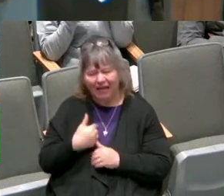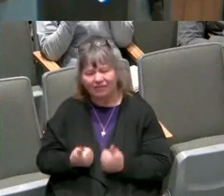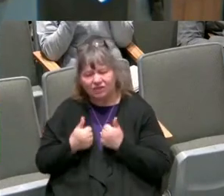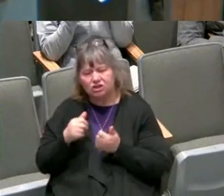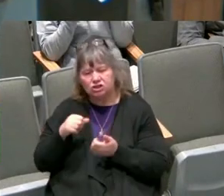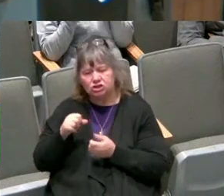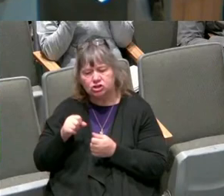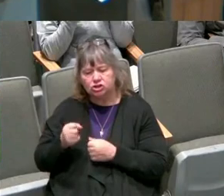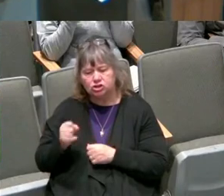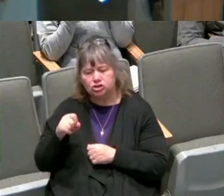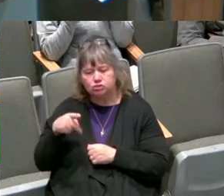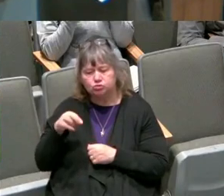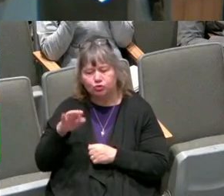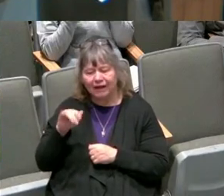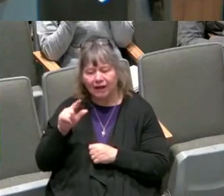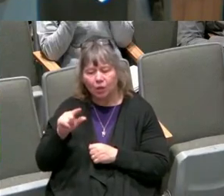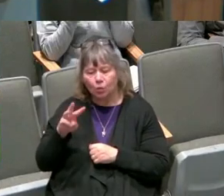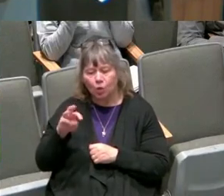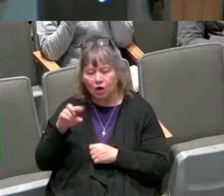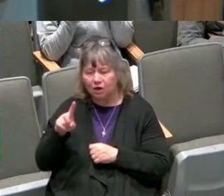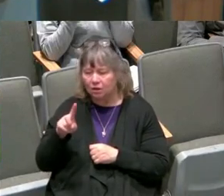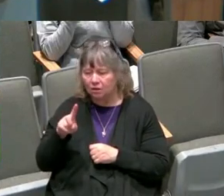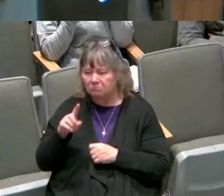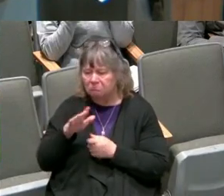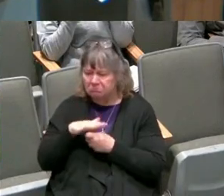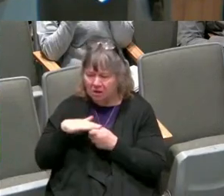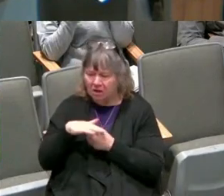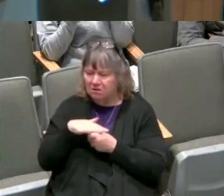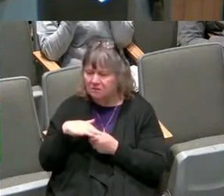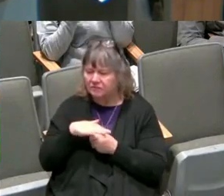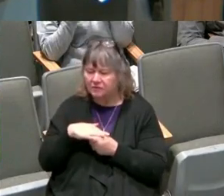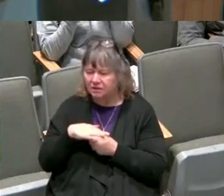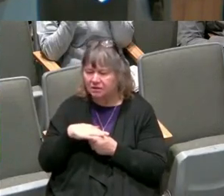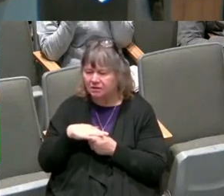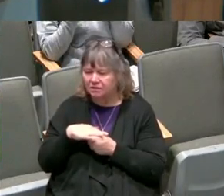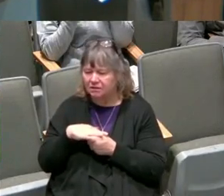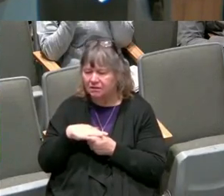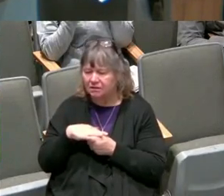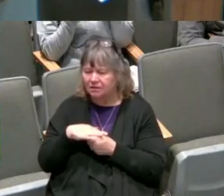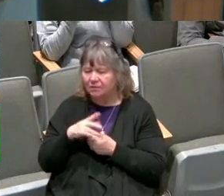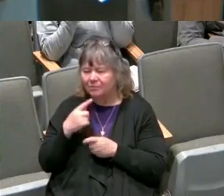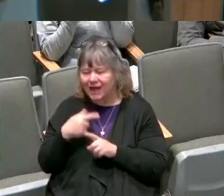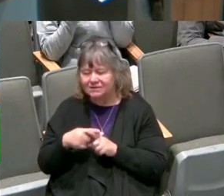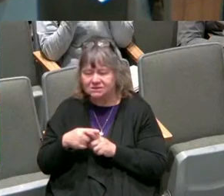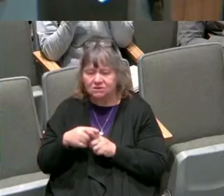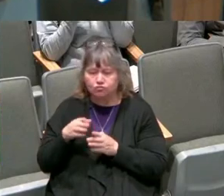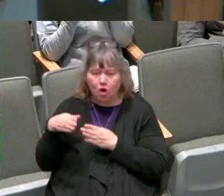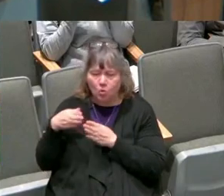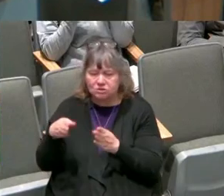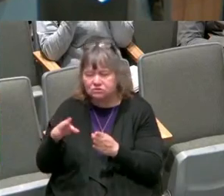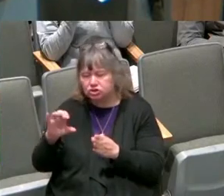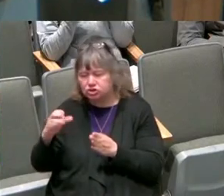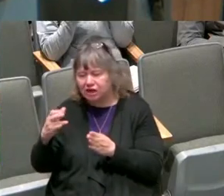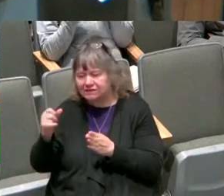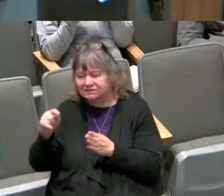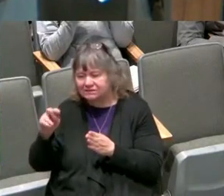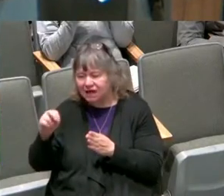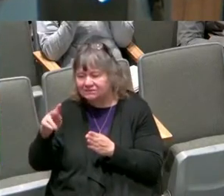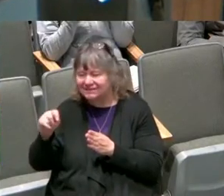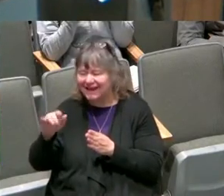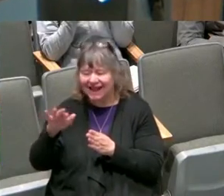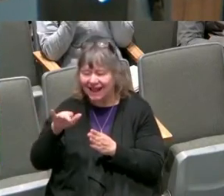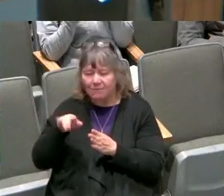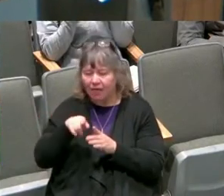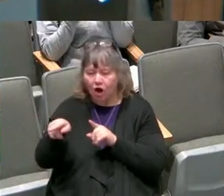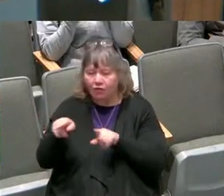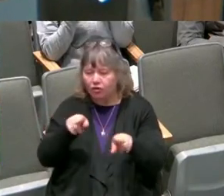which is about a neighborhood of 175 homes in addition to the homes that run up Chestnut and the roadside come off of it I'm